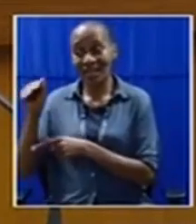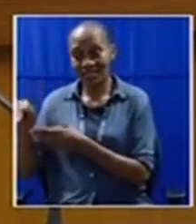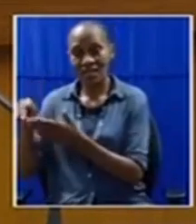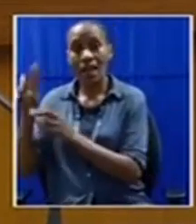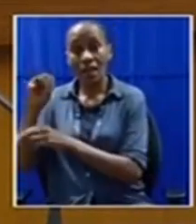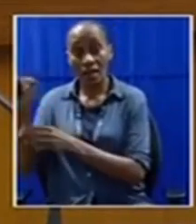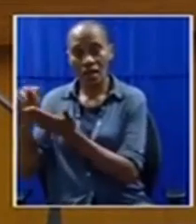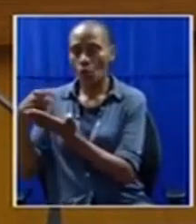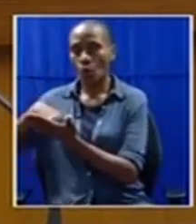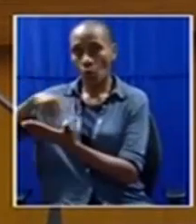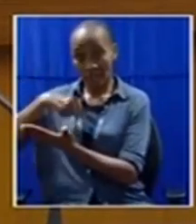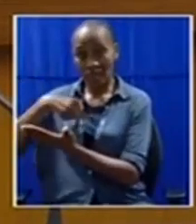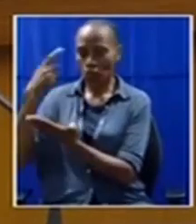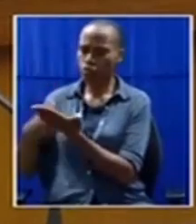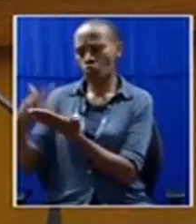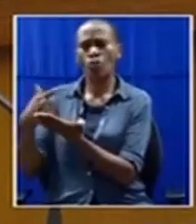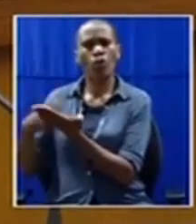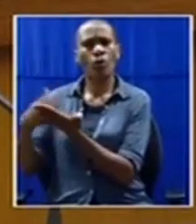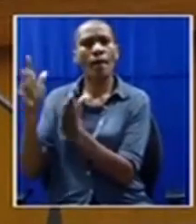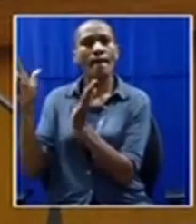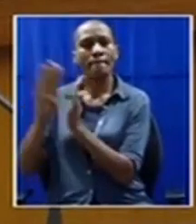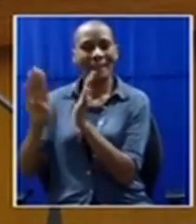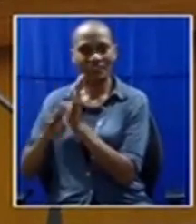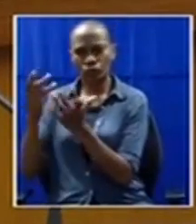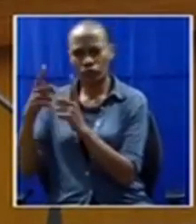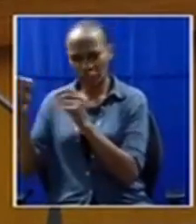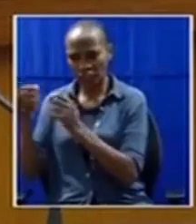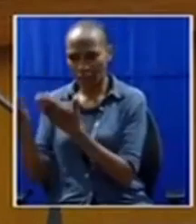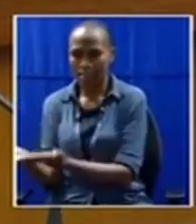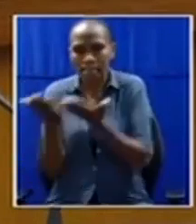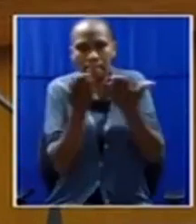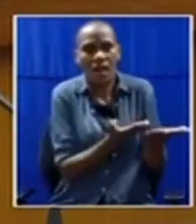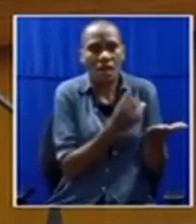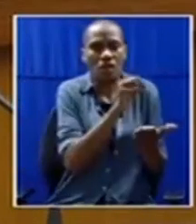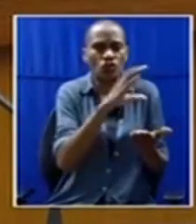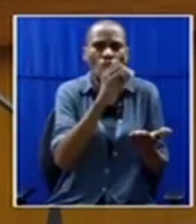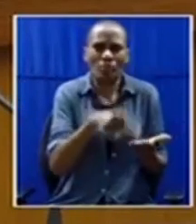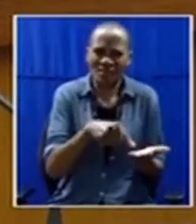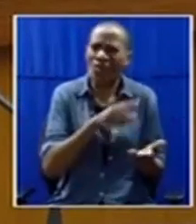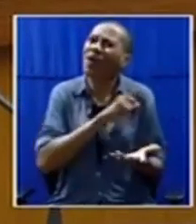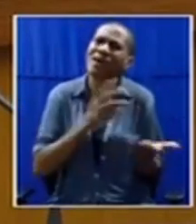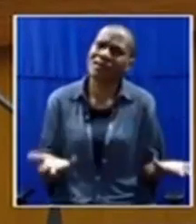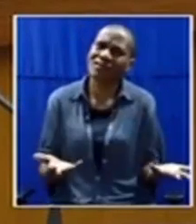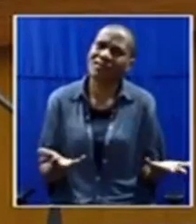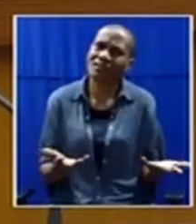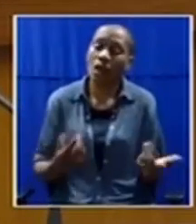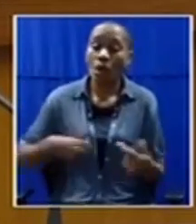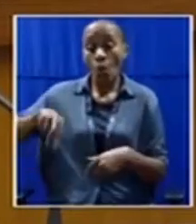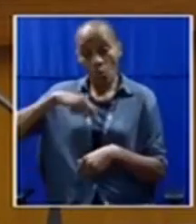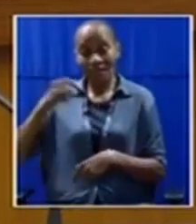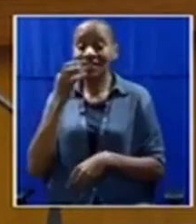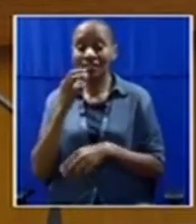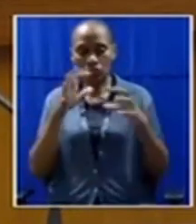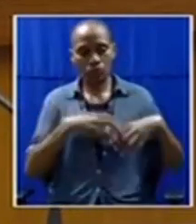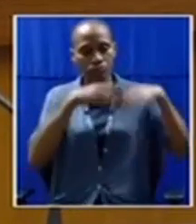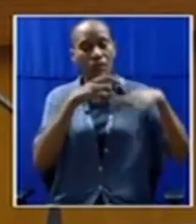ground that we cover in this house, when in fact it's a house we created specifically